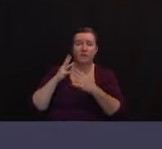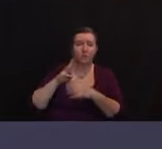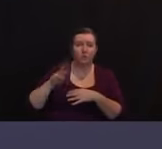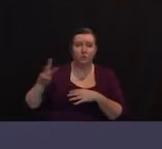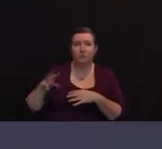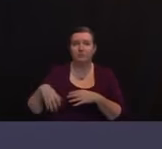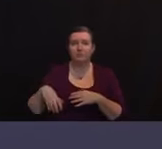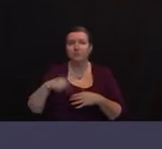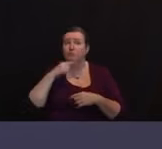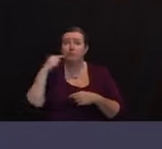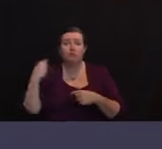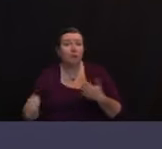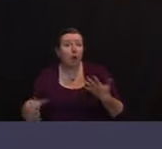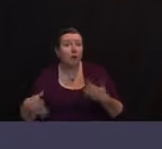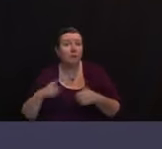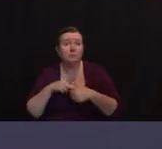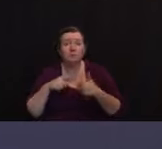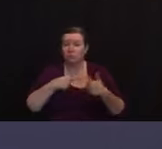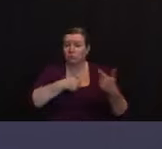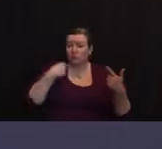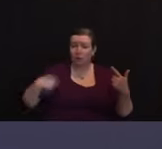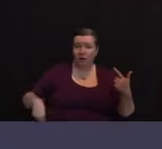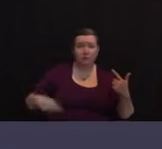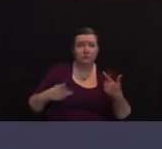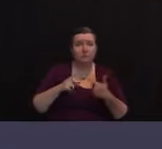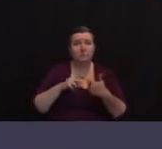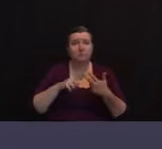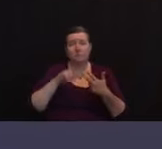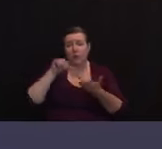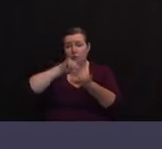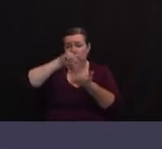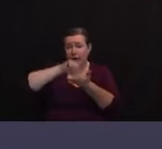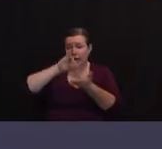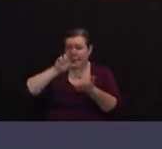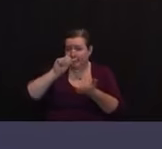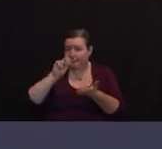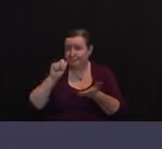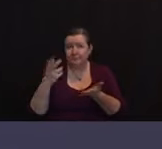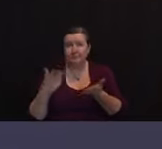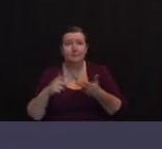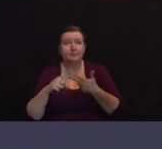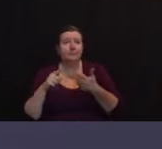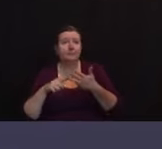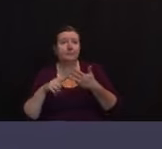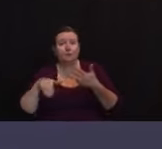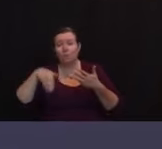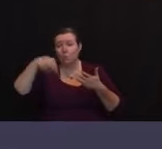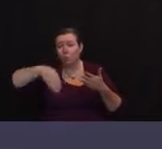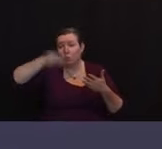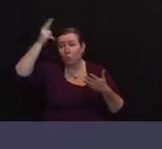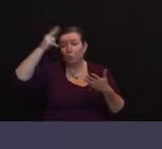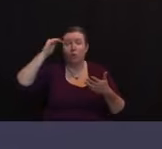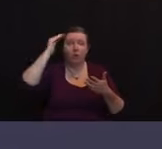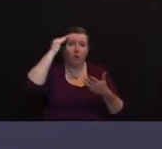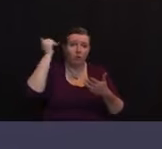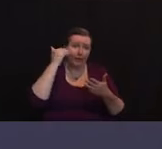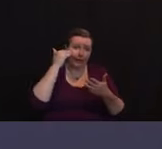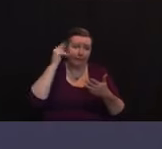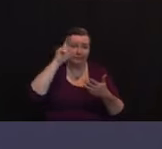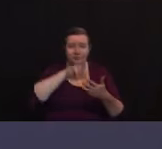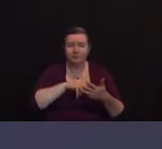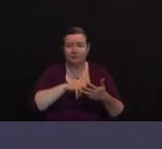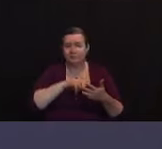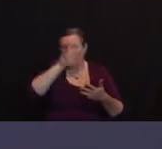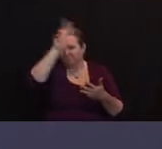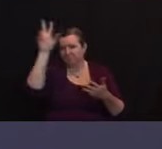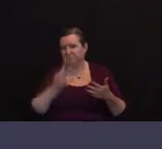government, the Iranian government, and the North Korean government. That's not an exhaustive list, but those would be my top four. And that's the world we're living